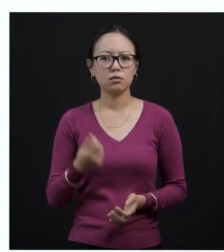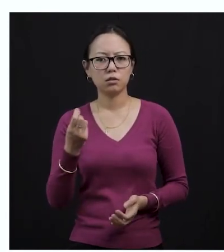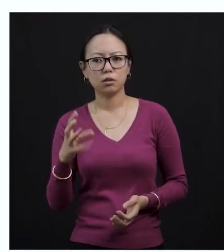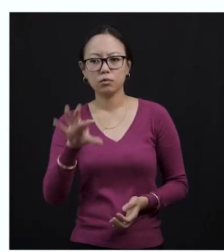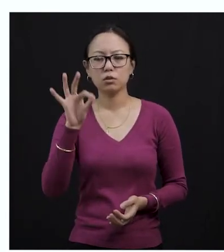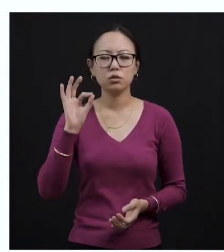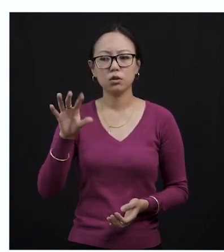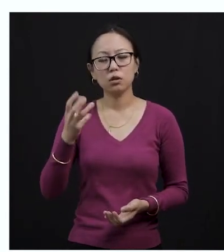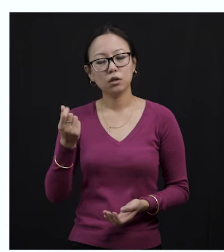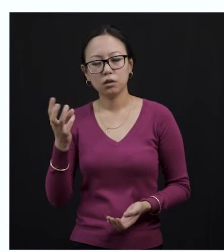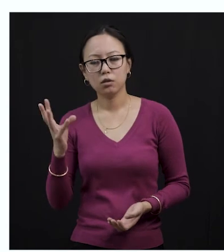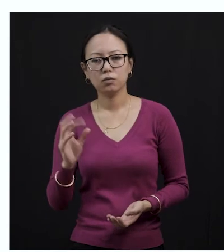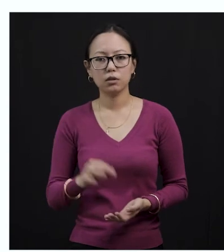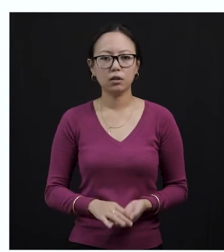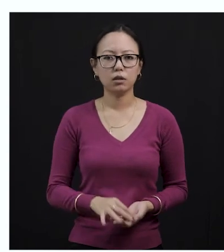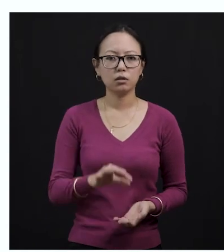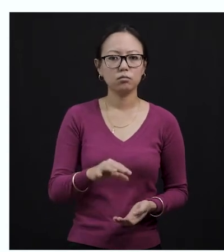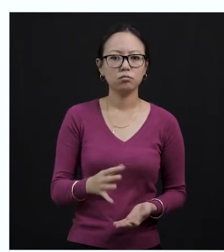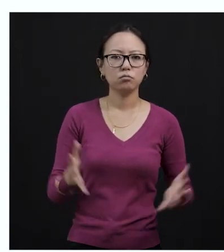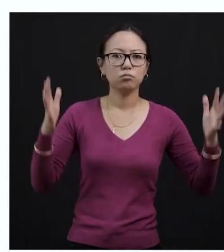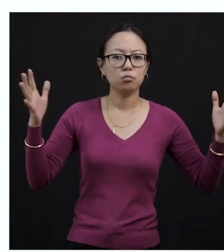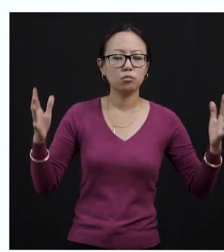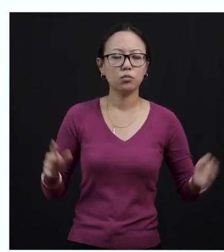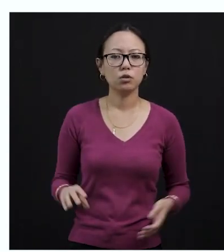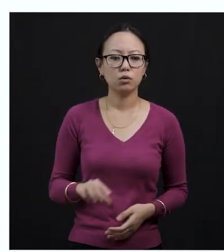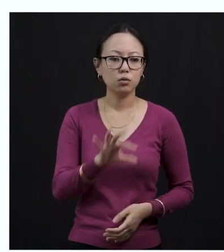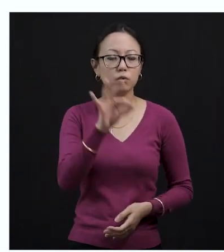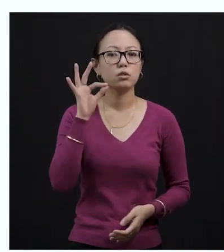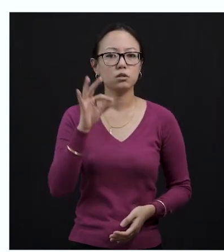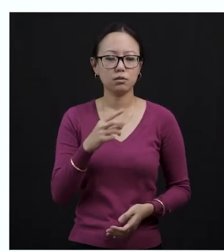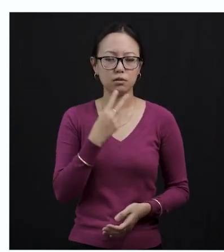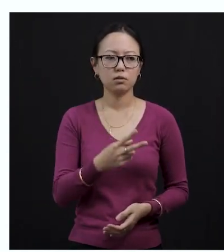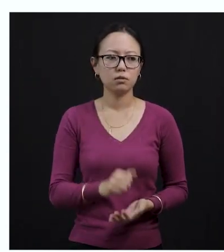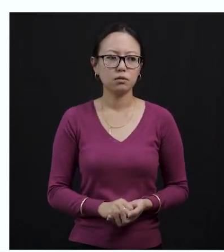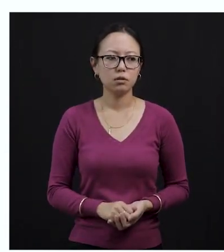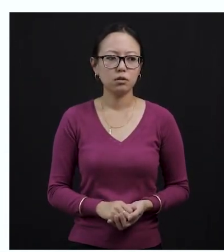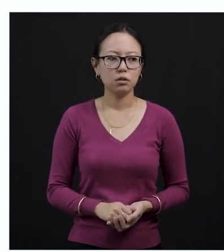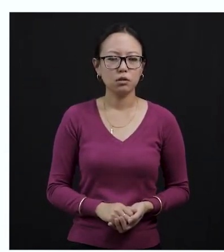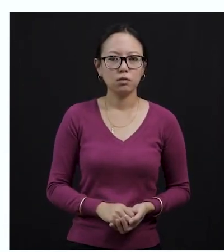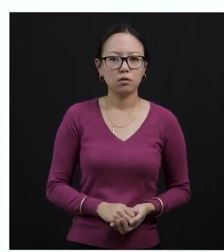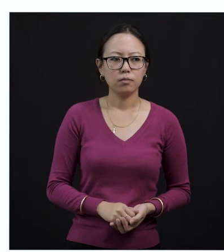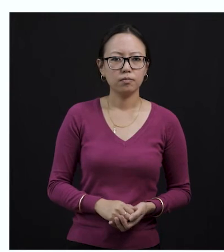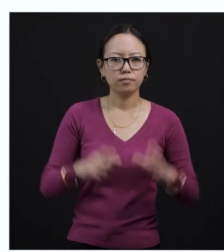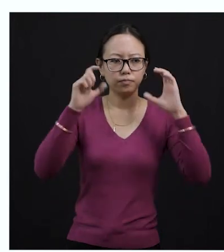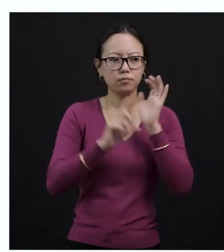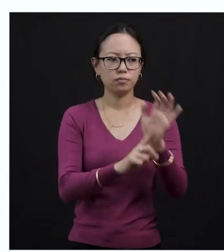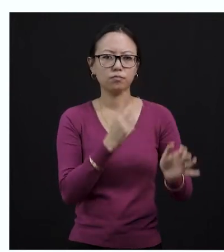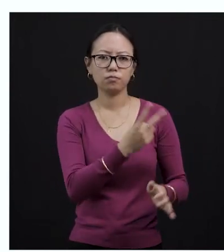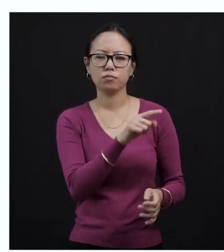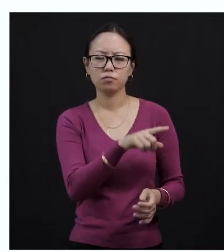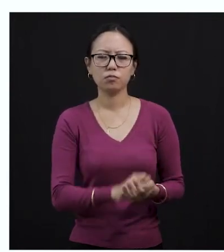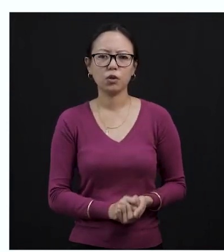1, 2, 3. 3 apples here. And in the next one, we have 1, 2. 2 apples here.